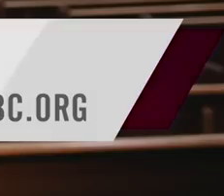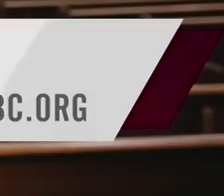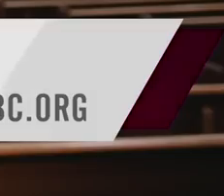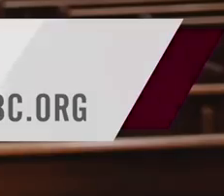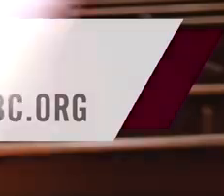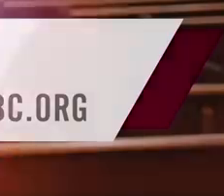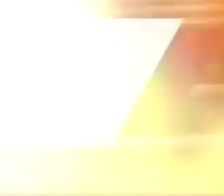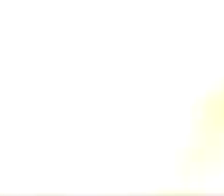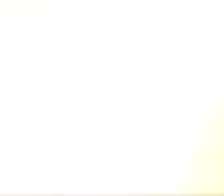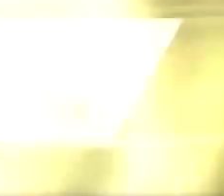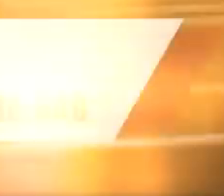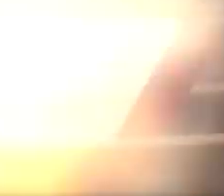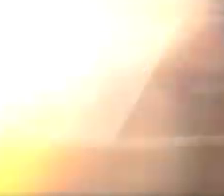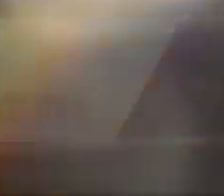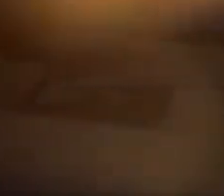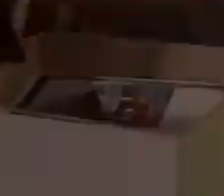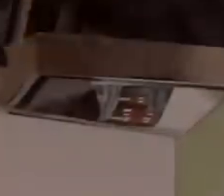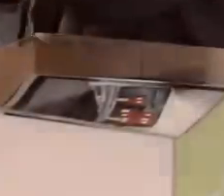rboone@wheelerbc.org for more information.